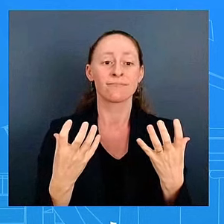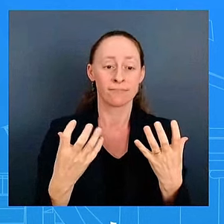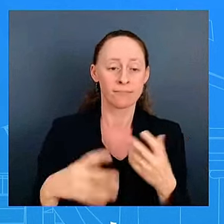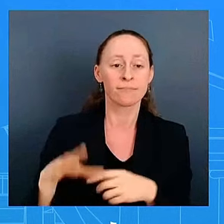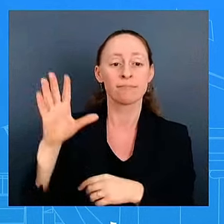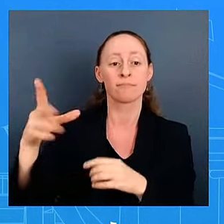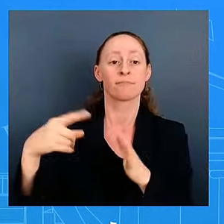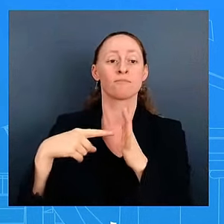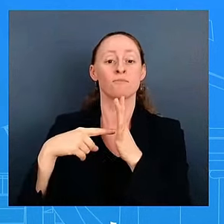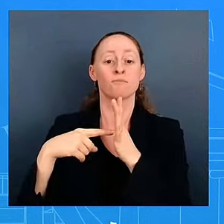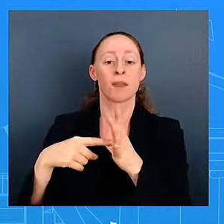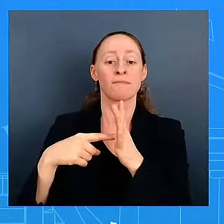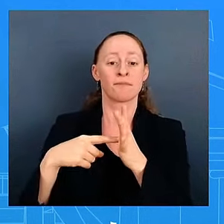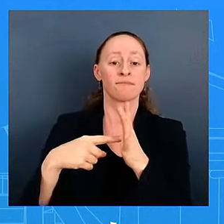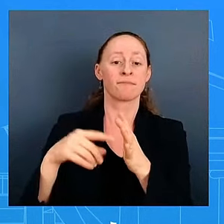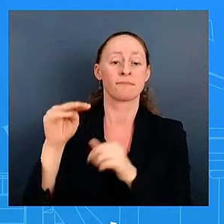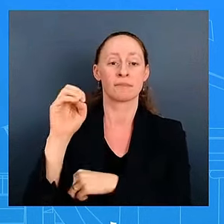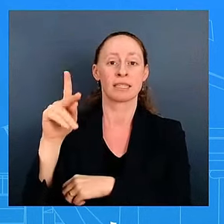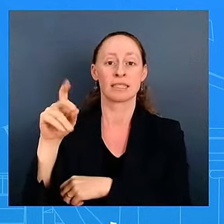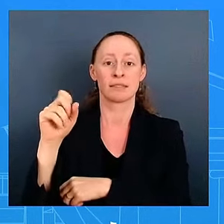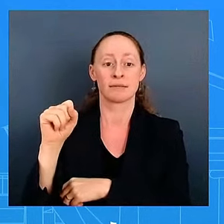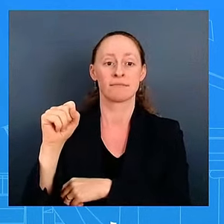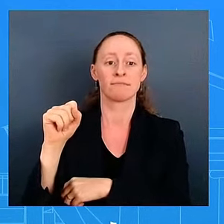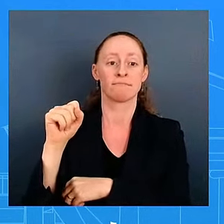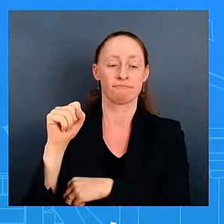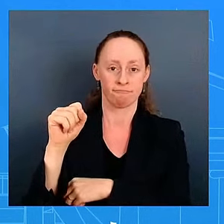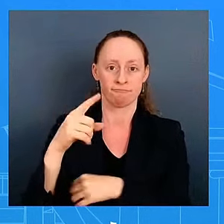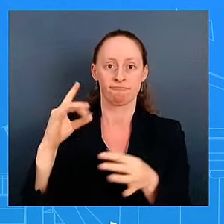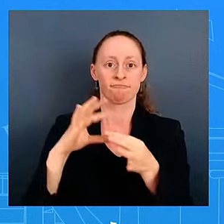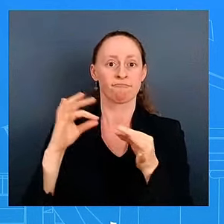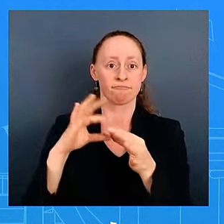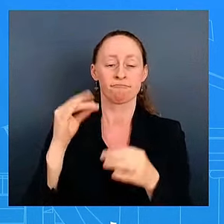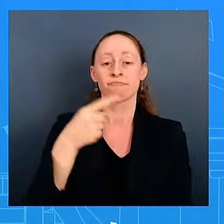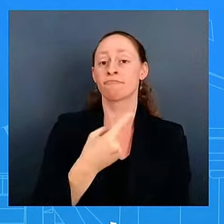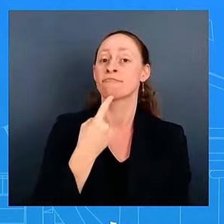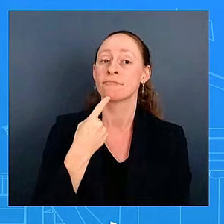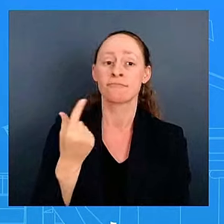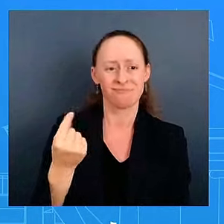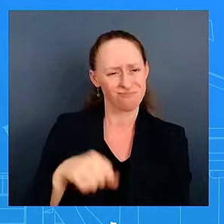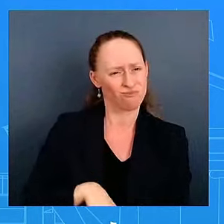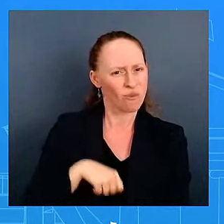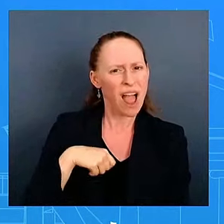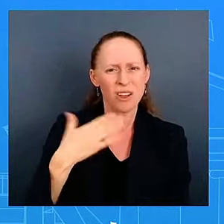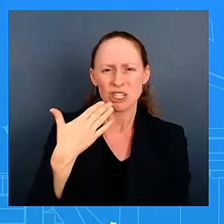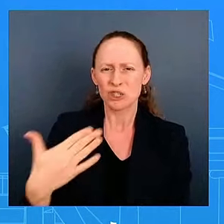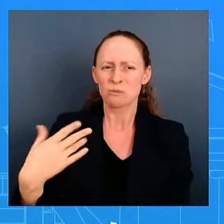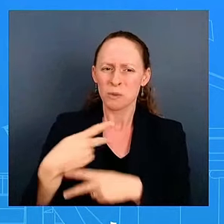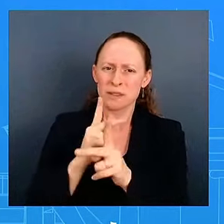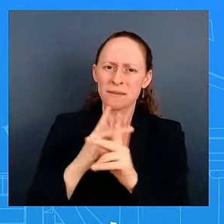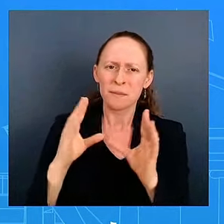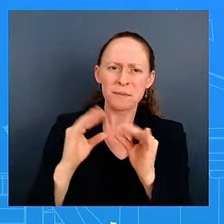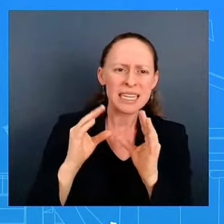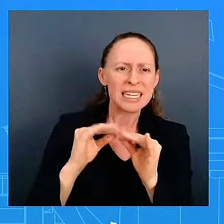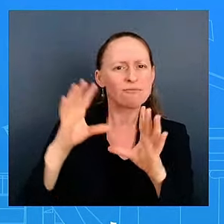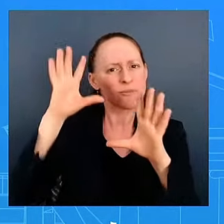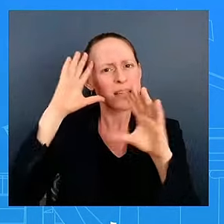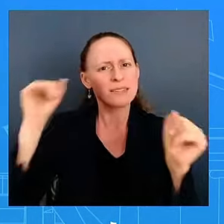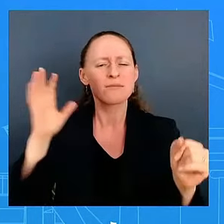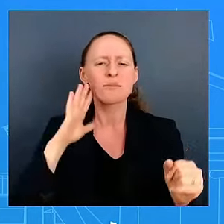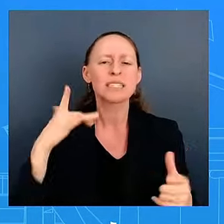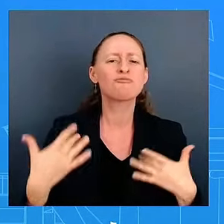today united. I think that's important to note. But the president's going to move forward. He's going to move forward, and he's going to continue to go out